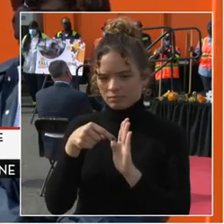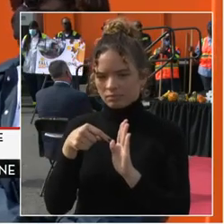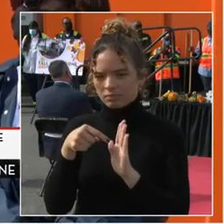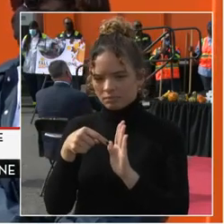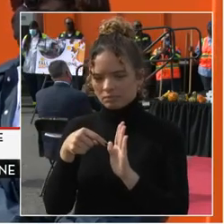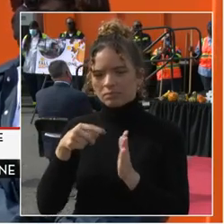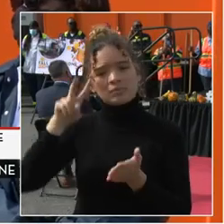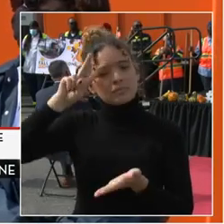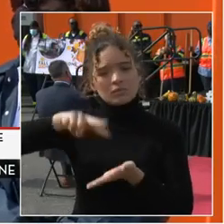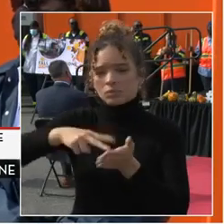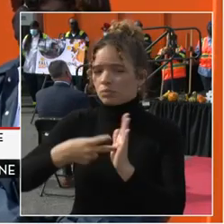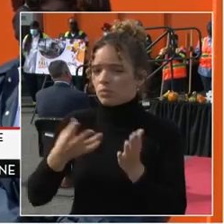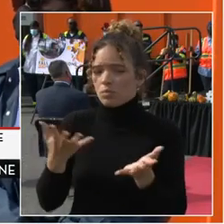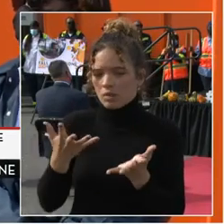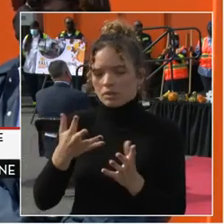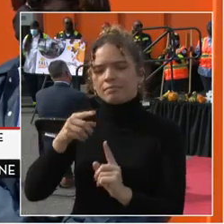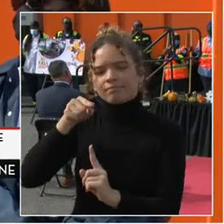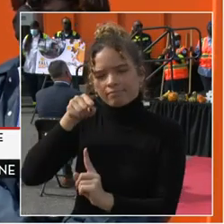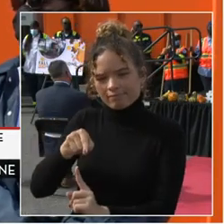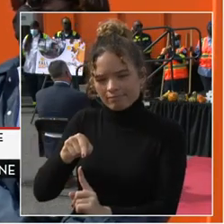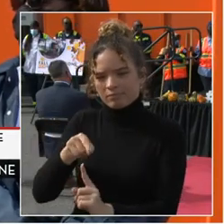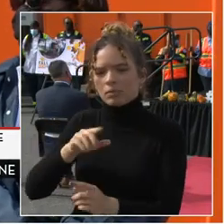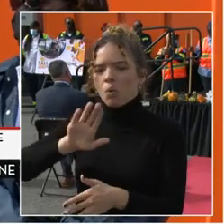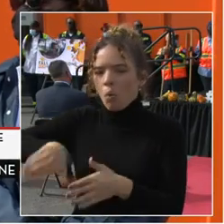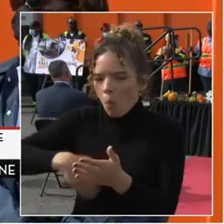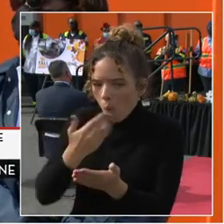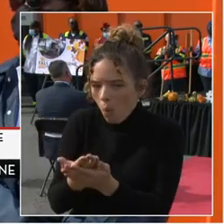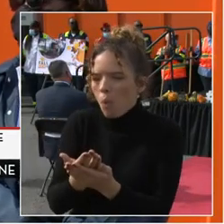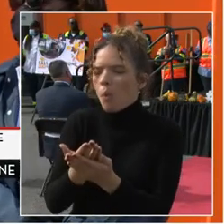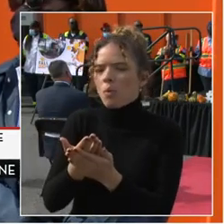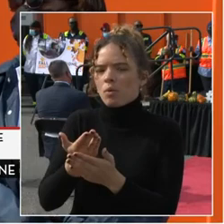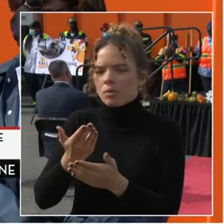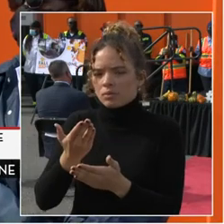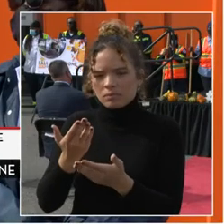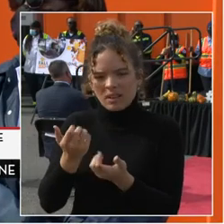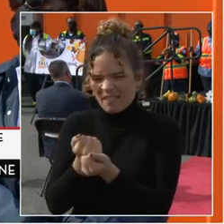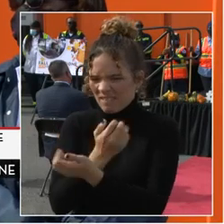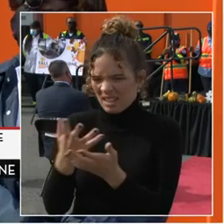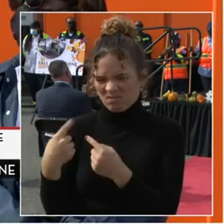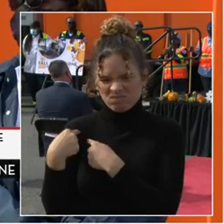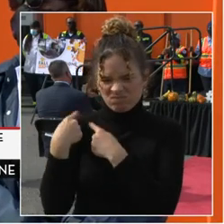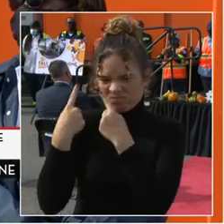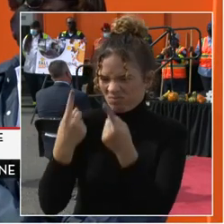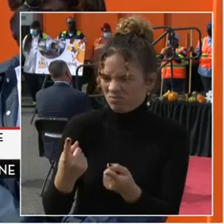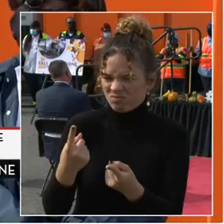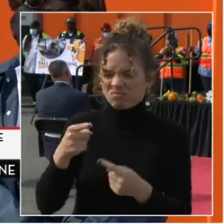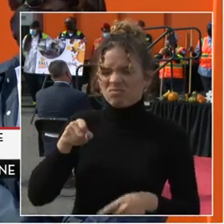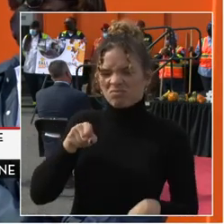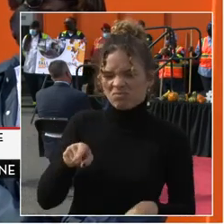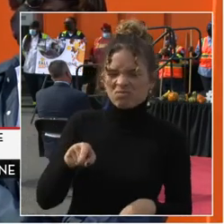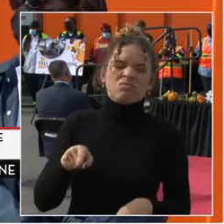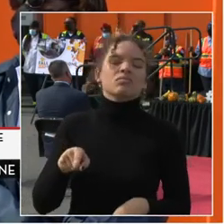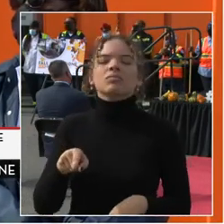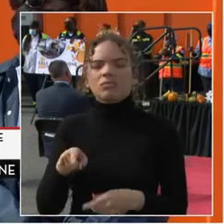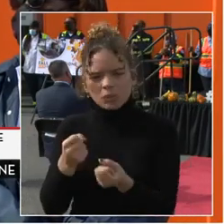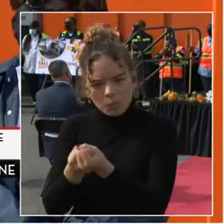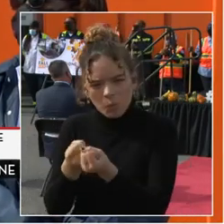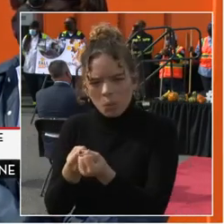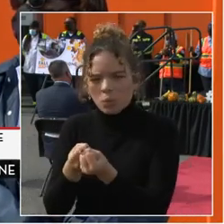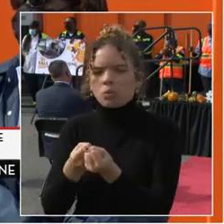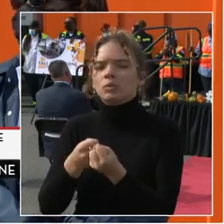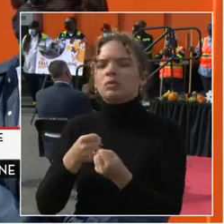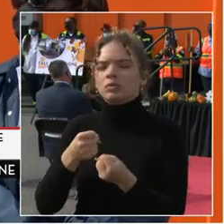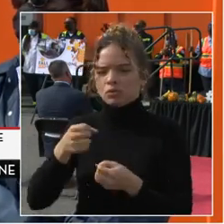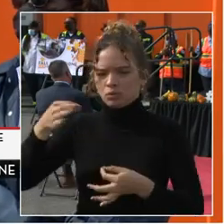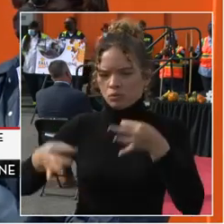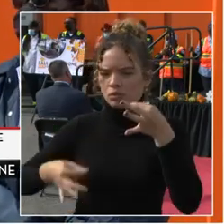protocols and all of everything that's been upheld in the courts.